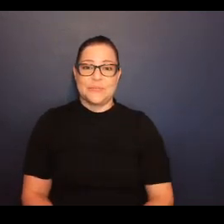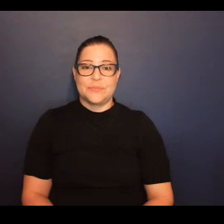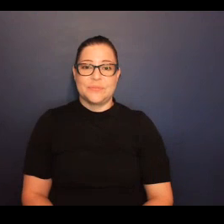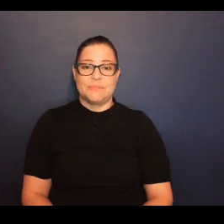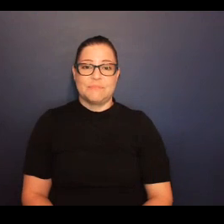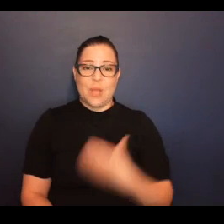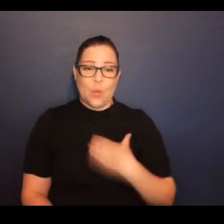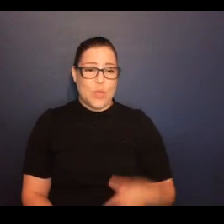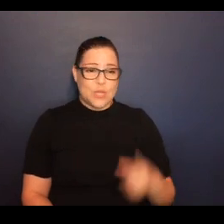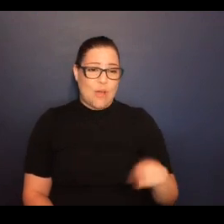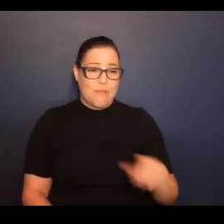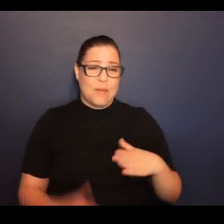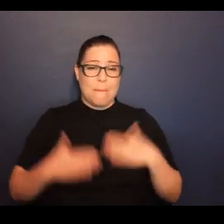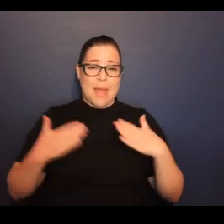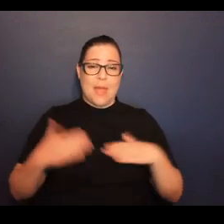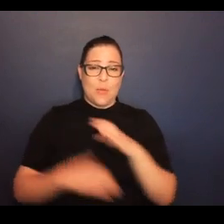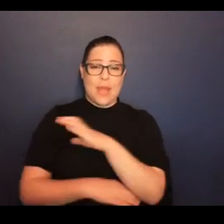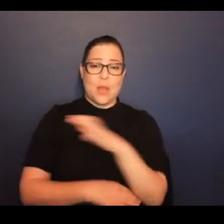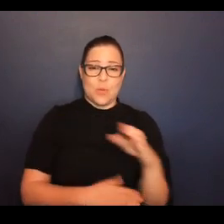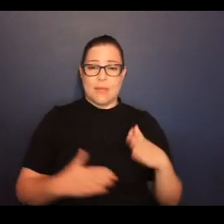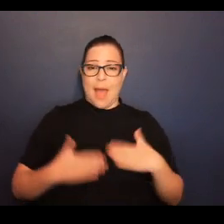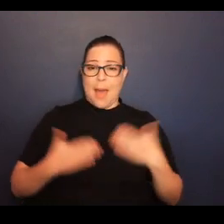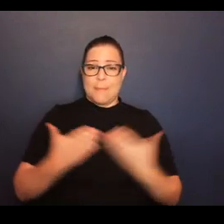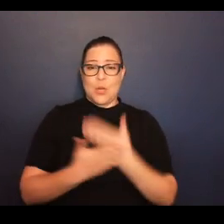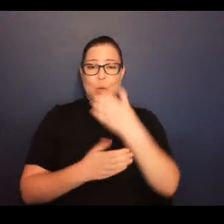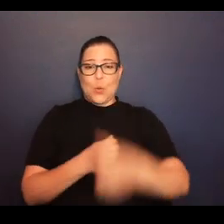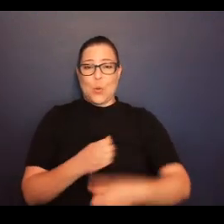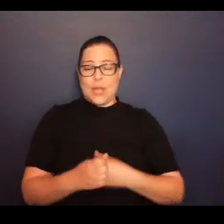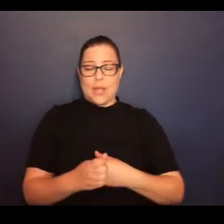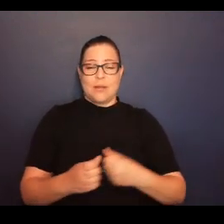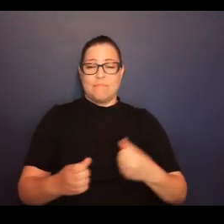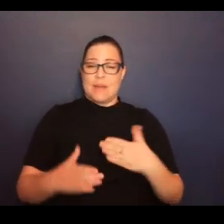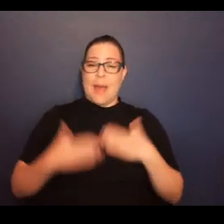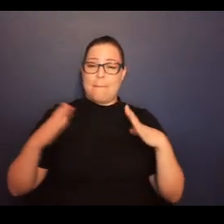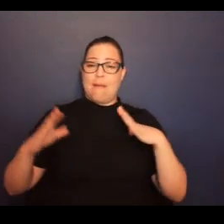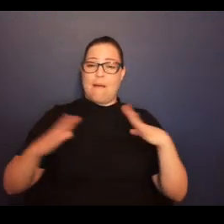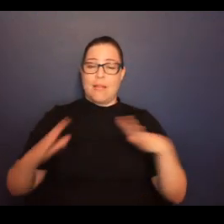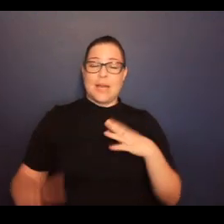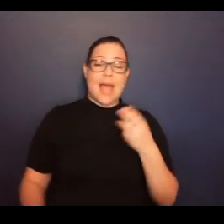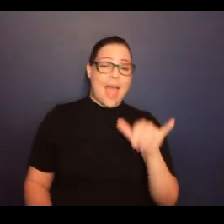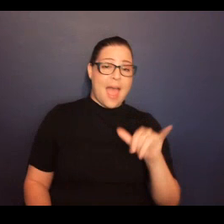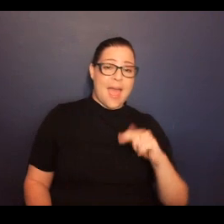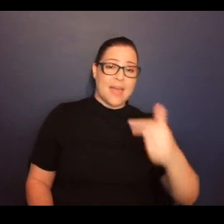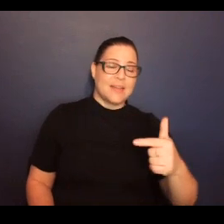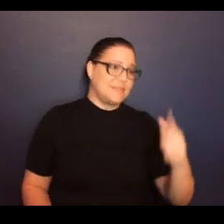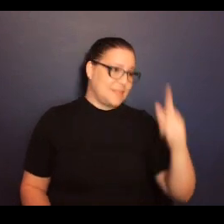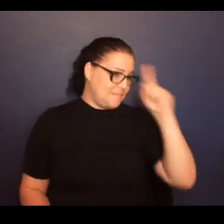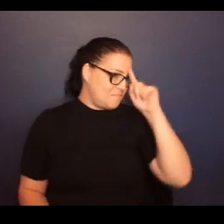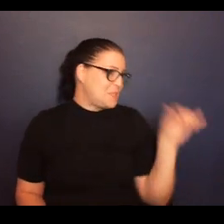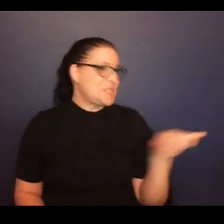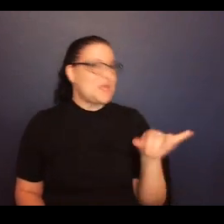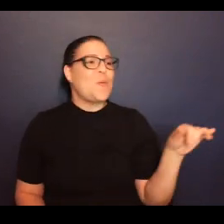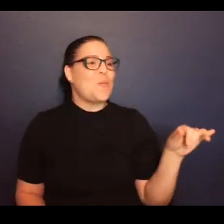Wishing everybody a Merry Christmas and a Happy New Year and Happy Holidays. All right, Board Member Hay. Ditto.